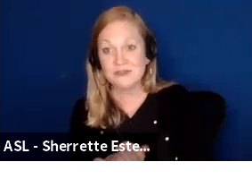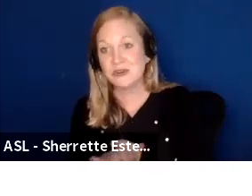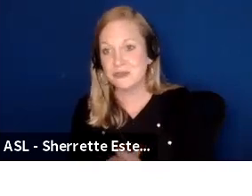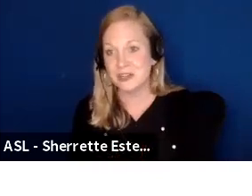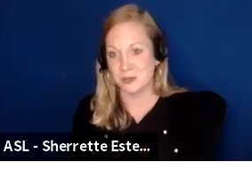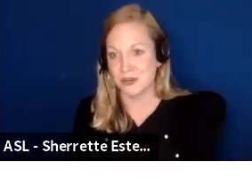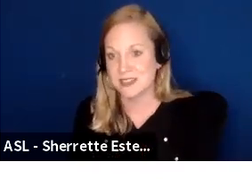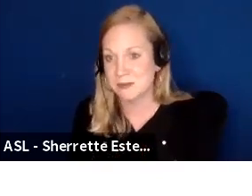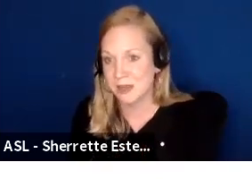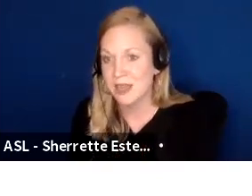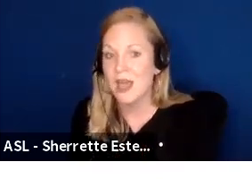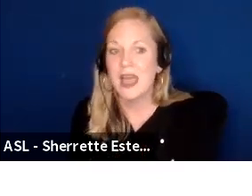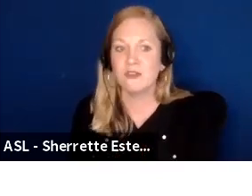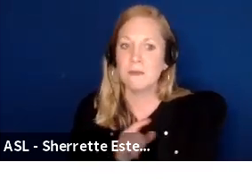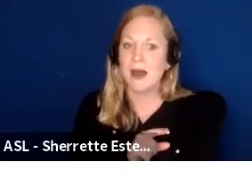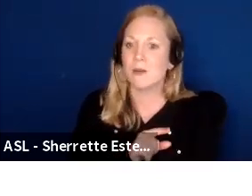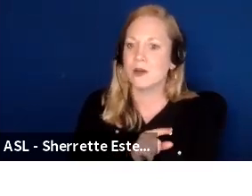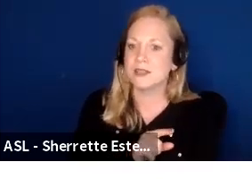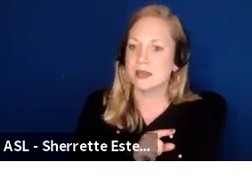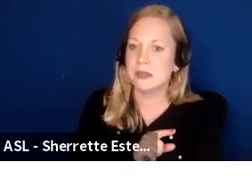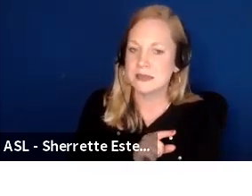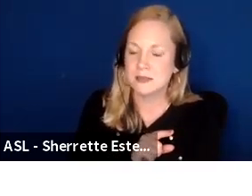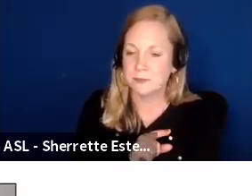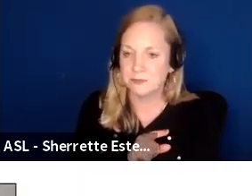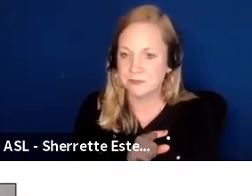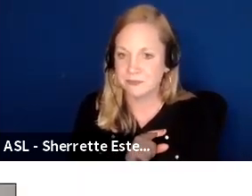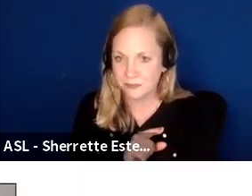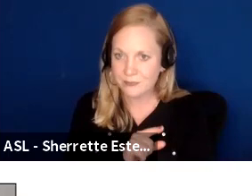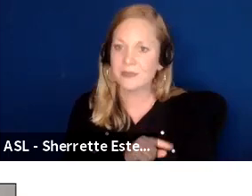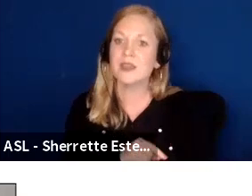bit more difficult for the interpreter to see me. If you can back up one slide, please.